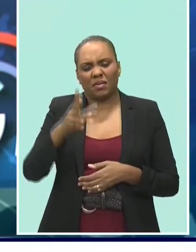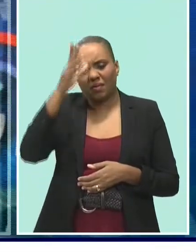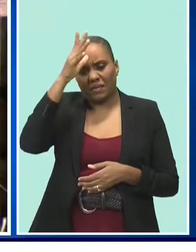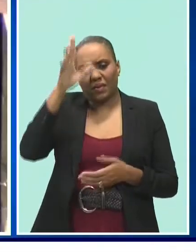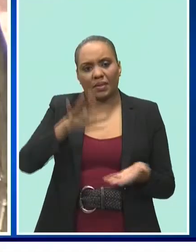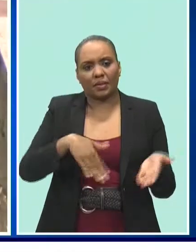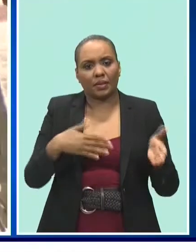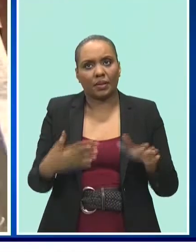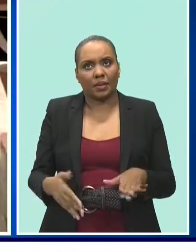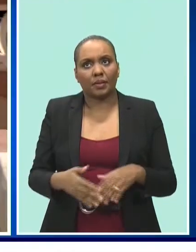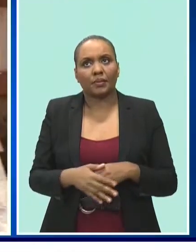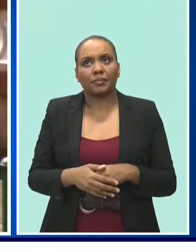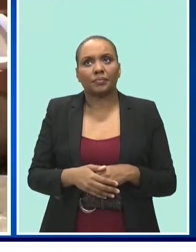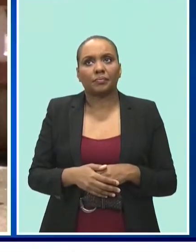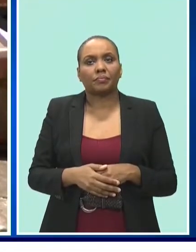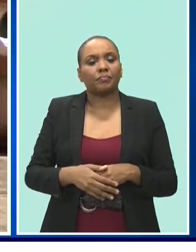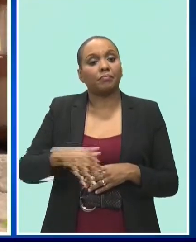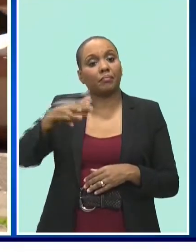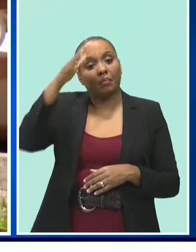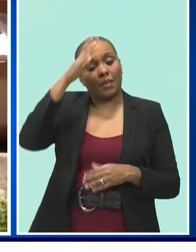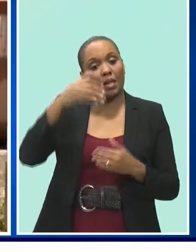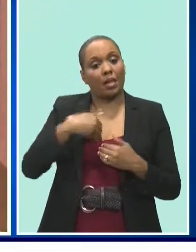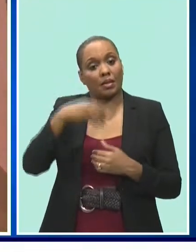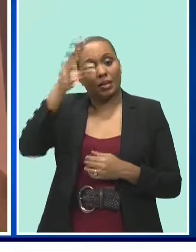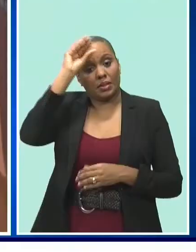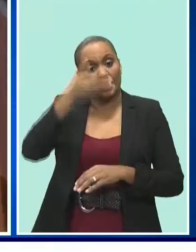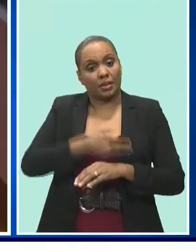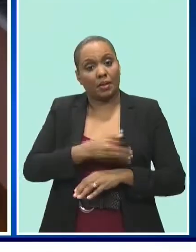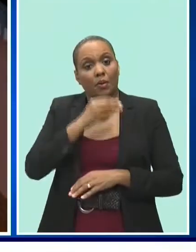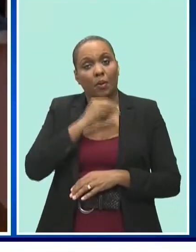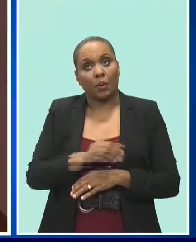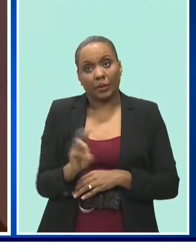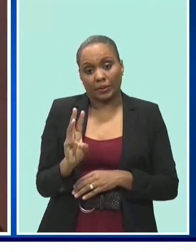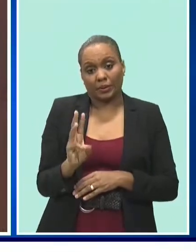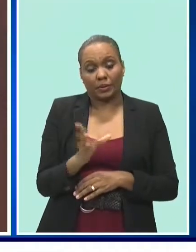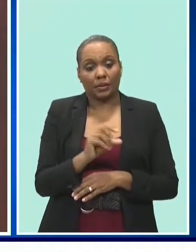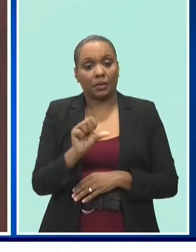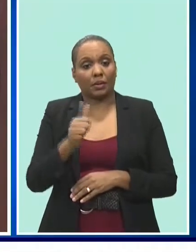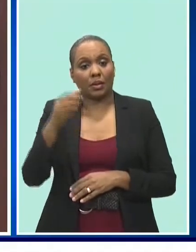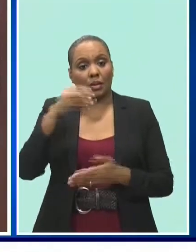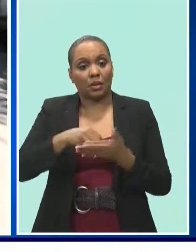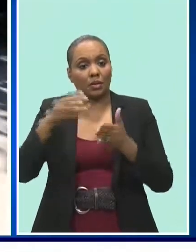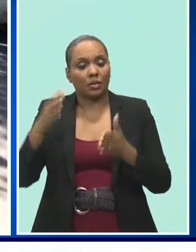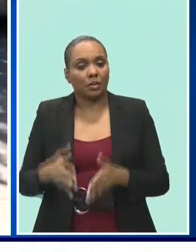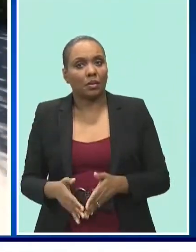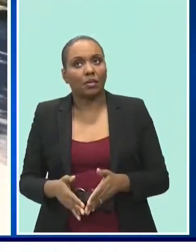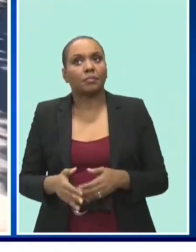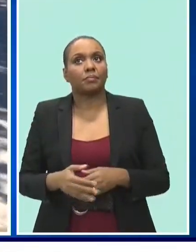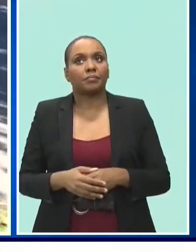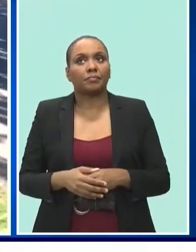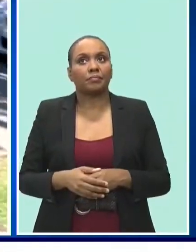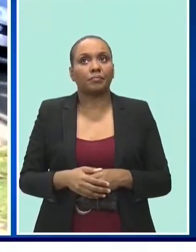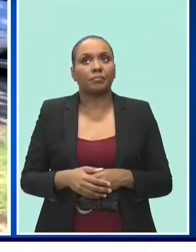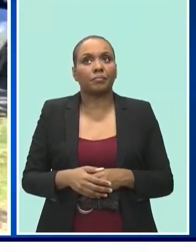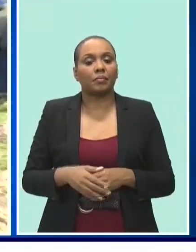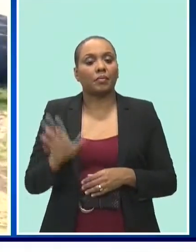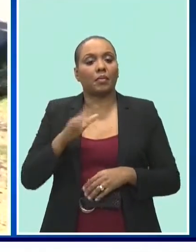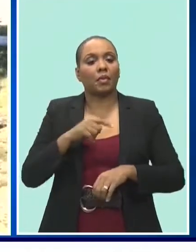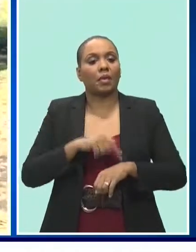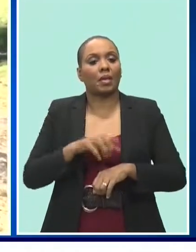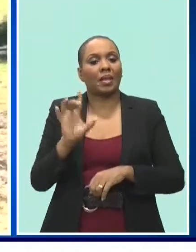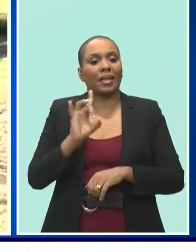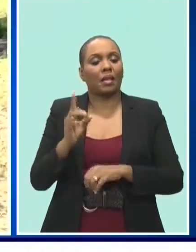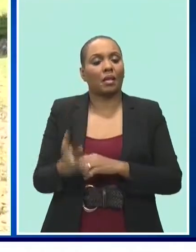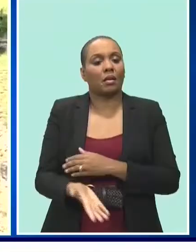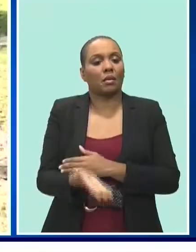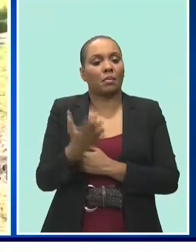man was reportedly about to drop off his 6-year-old son and another student when the incident occurred. Police say it was just after 8 in the morning